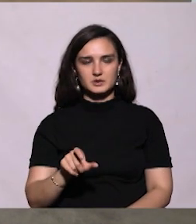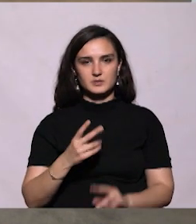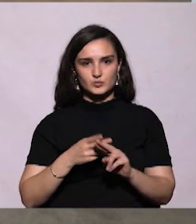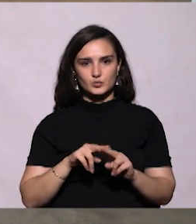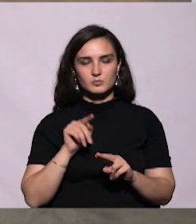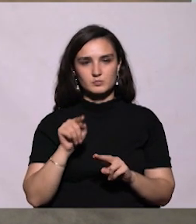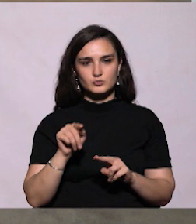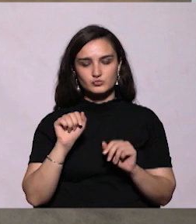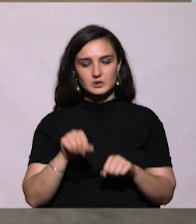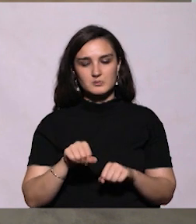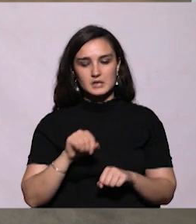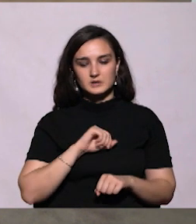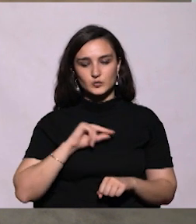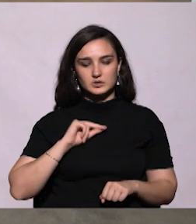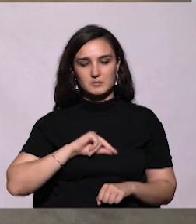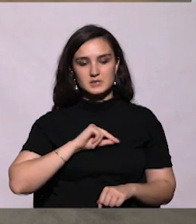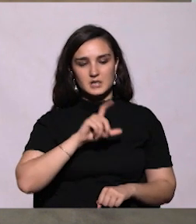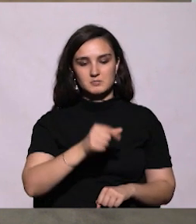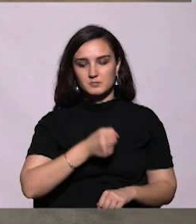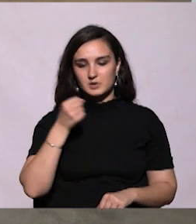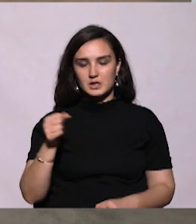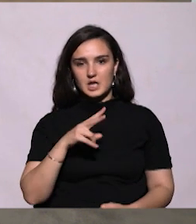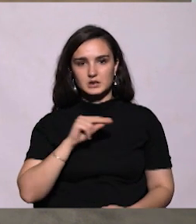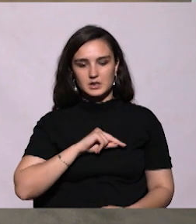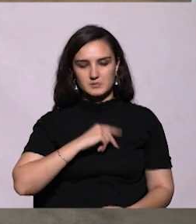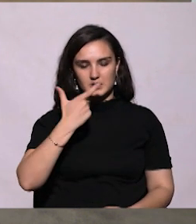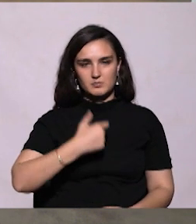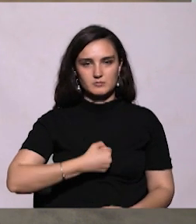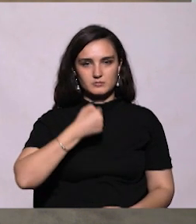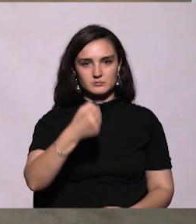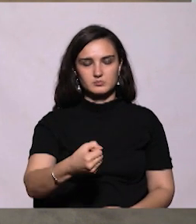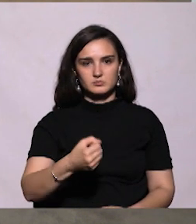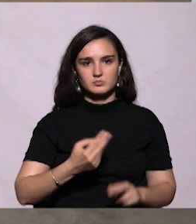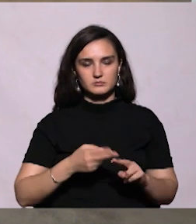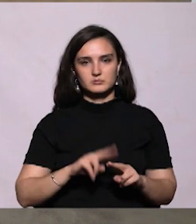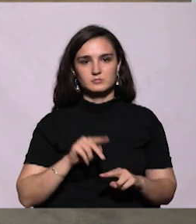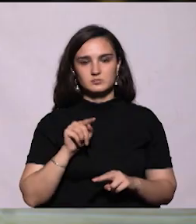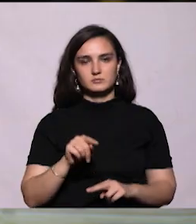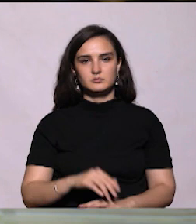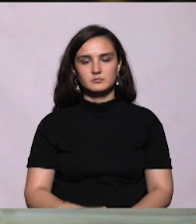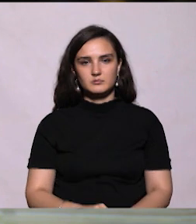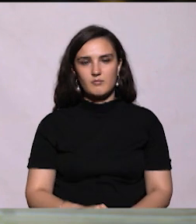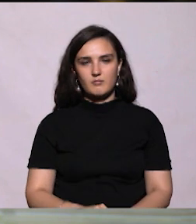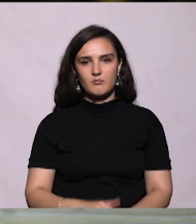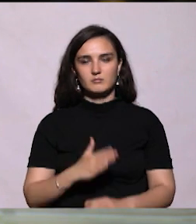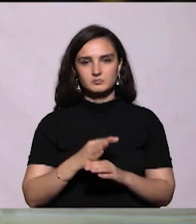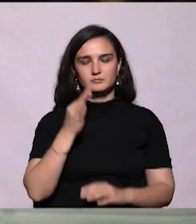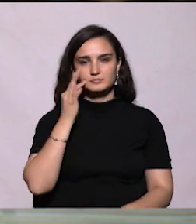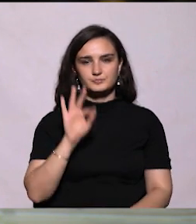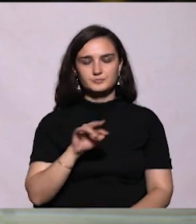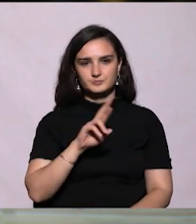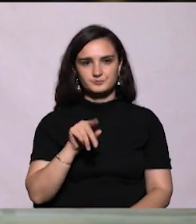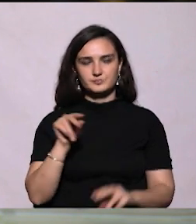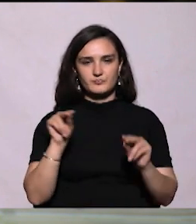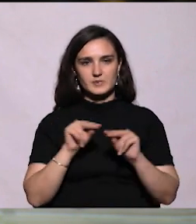So it's either employer or employee. Most employers have experience